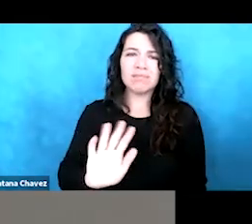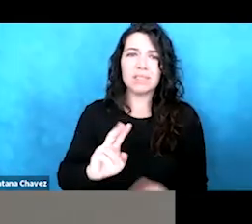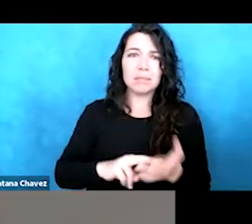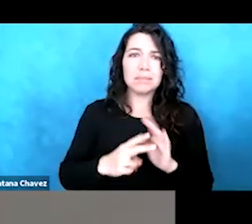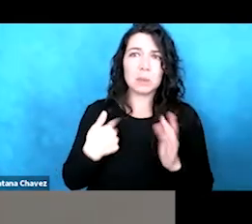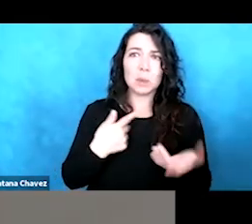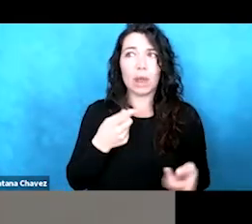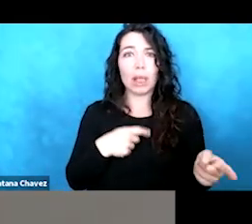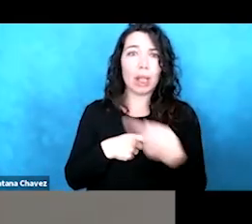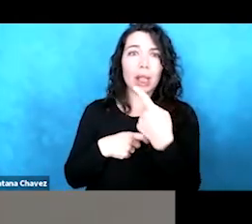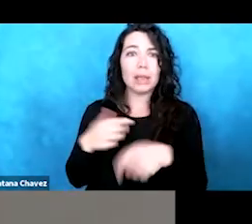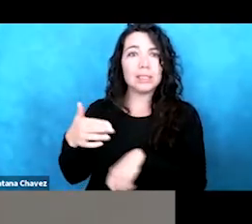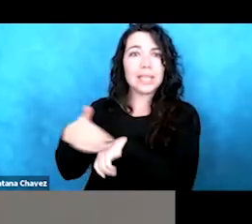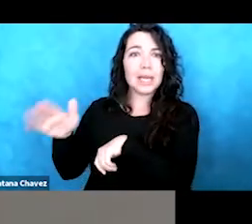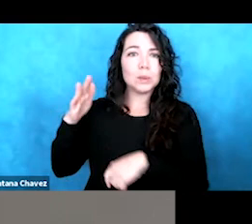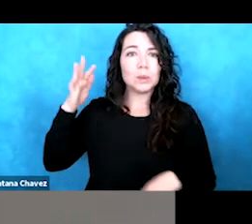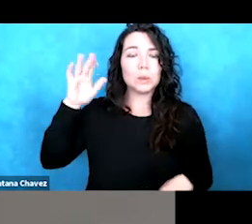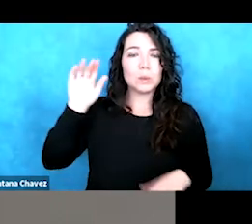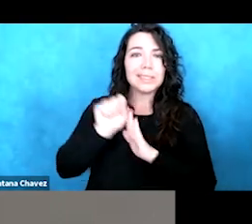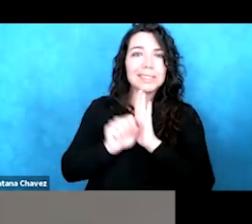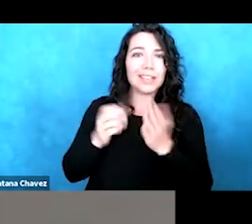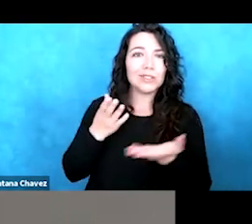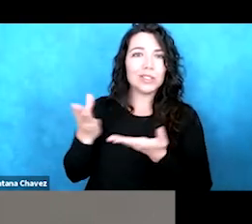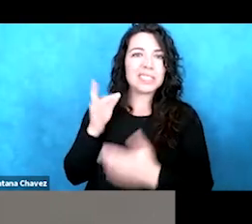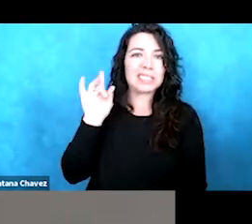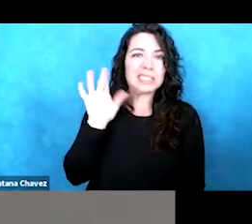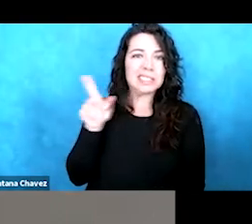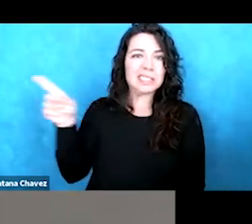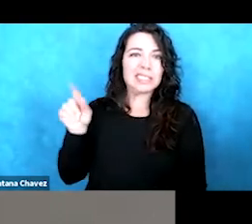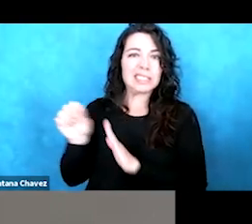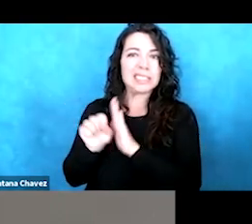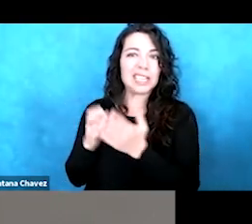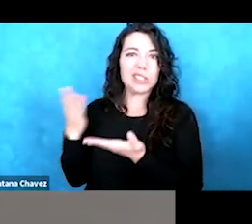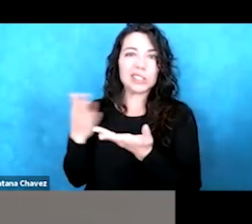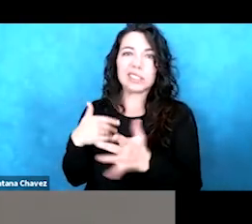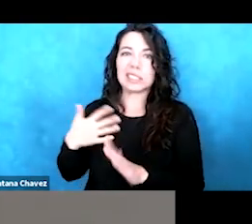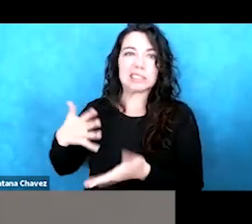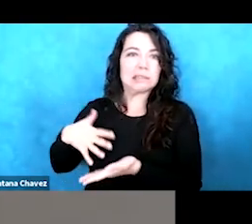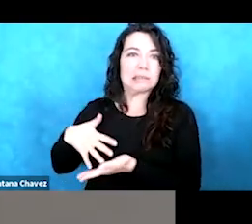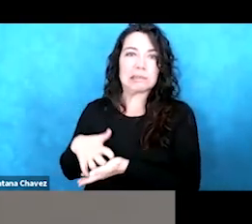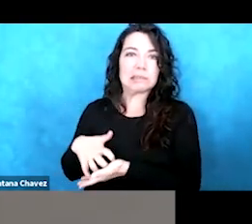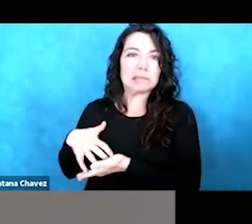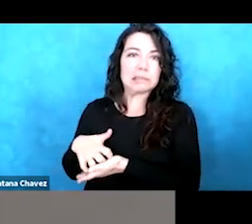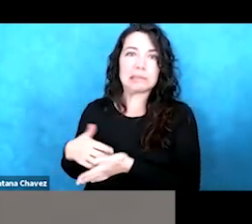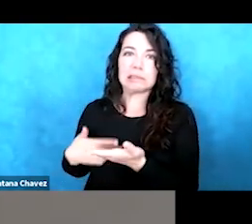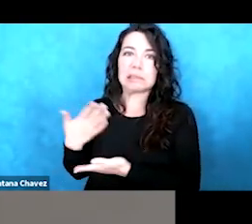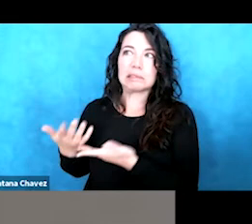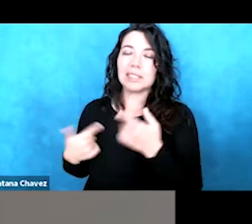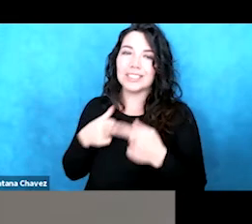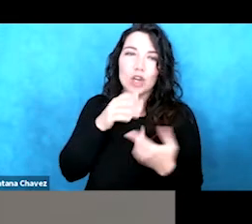state services here are very under-resourced, so you end up doing more harm referring them to the state than not. That's not to say the state does harm, it's just that